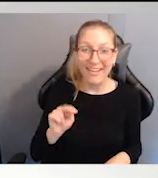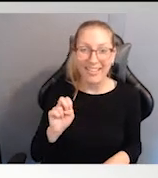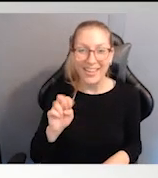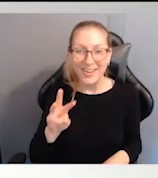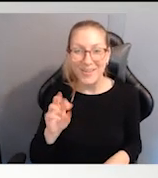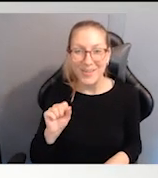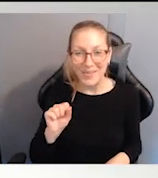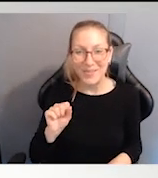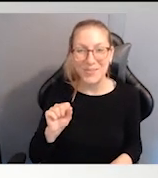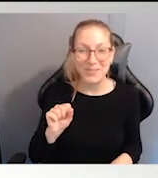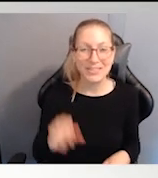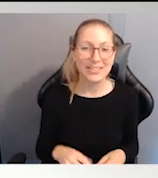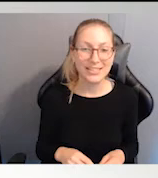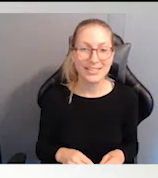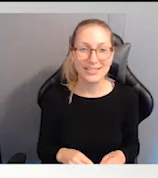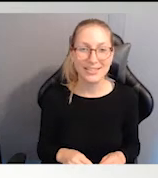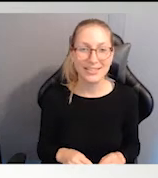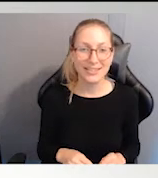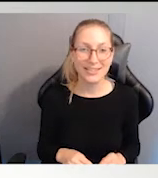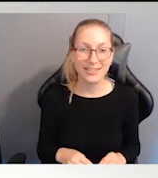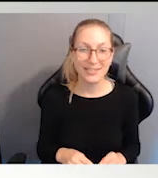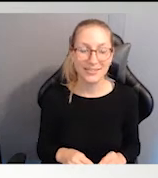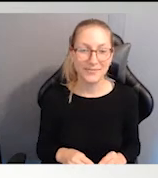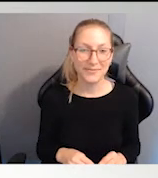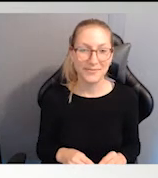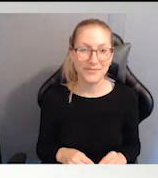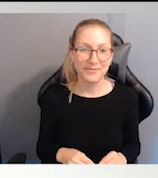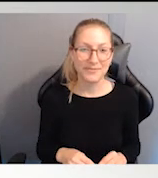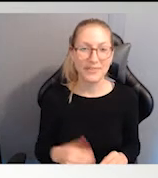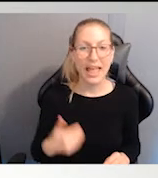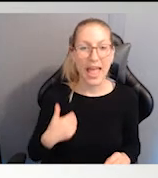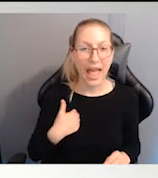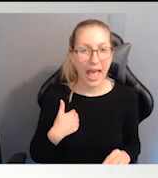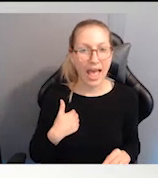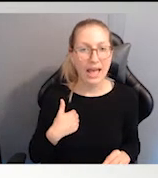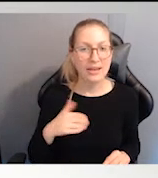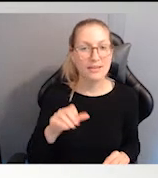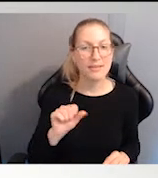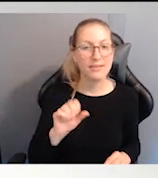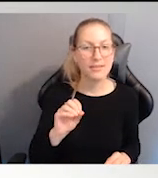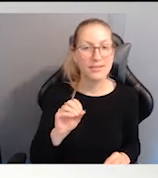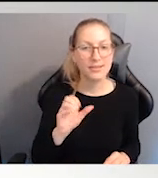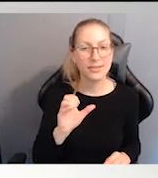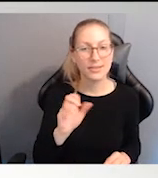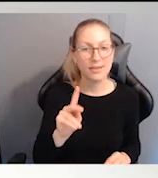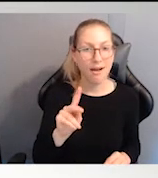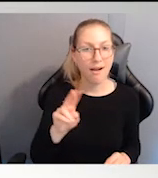if we can. We had sock hops. Yep.